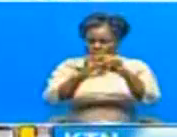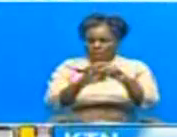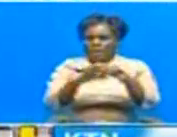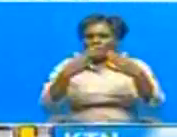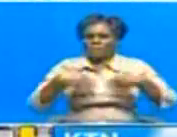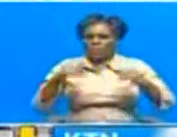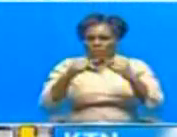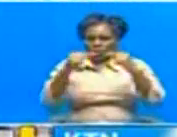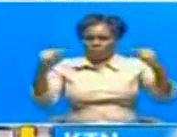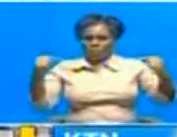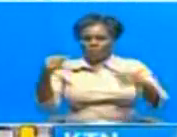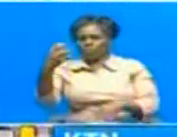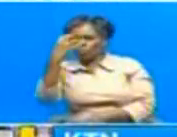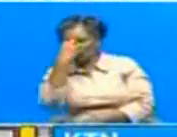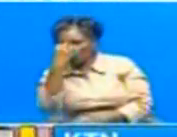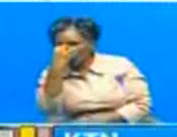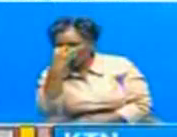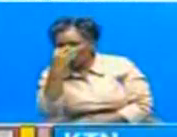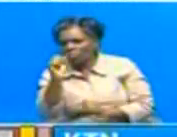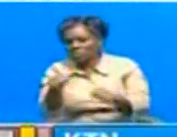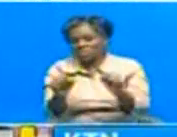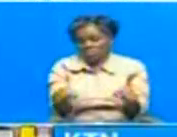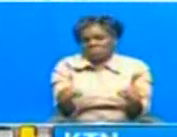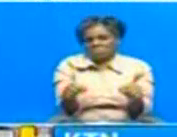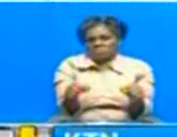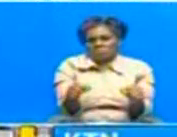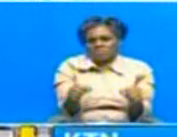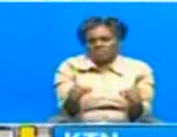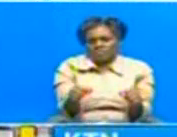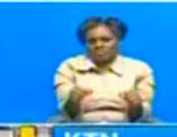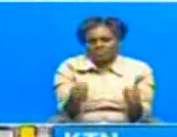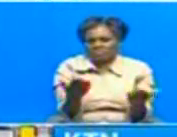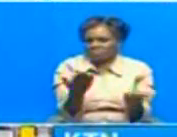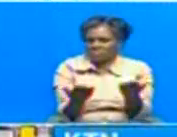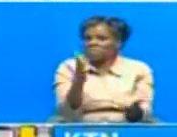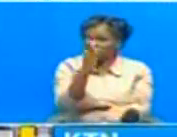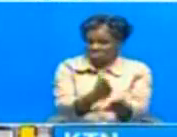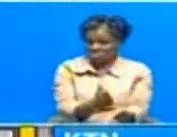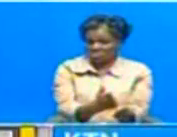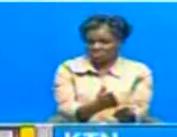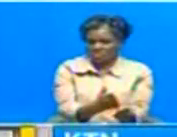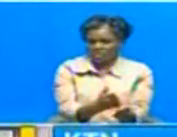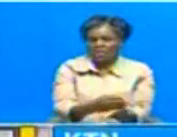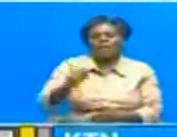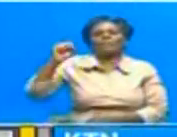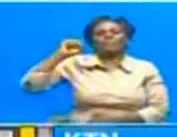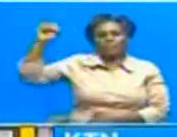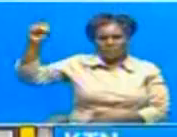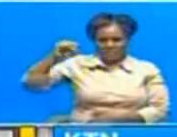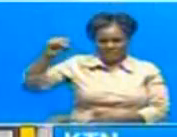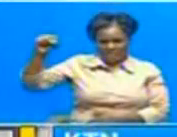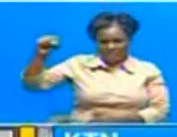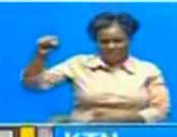opposed to the deputy president, so you could, in essence, perhaps say, cut him to size. Is that how you're looking at it? Politics